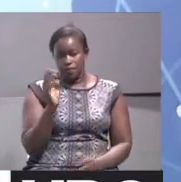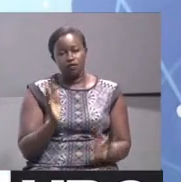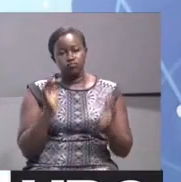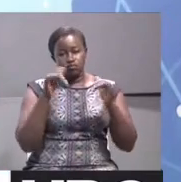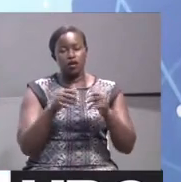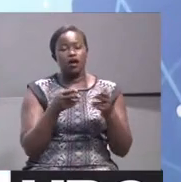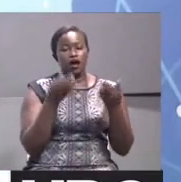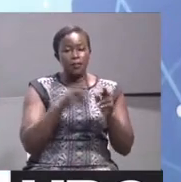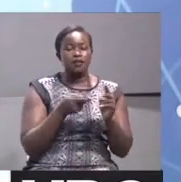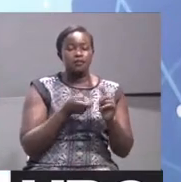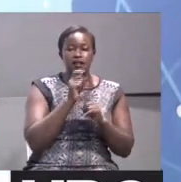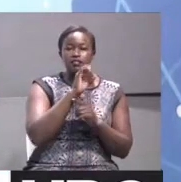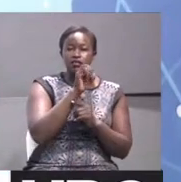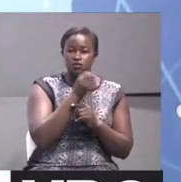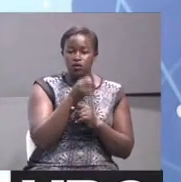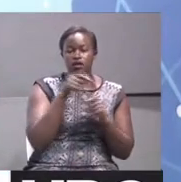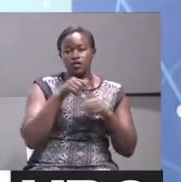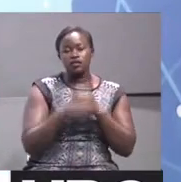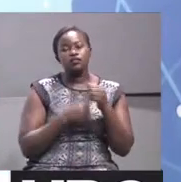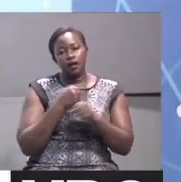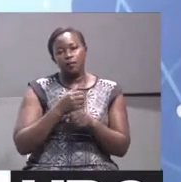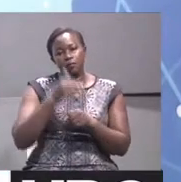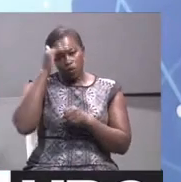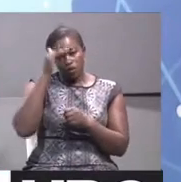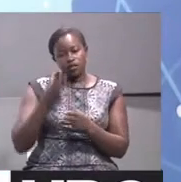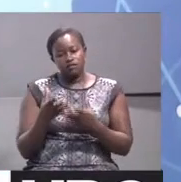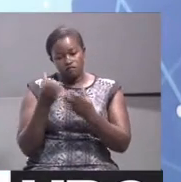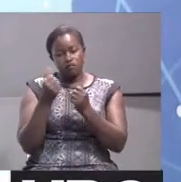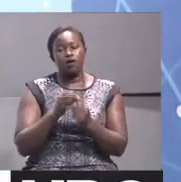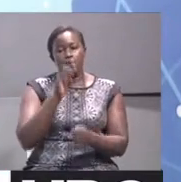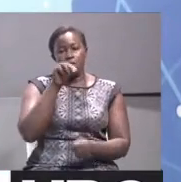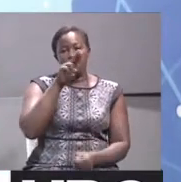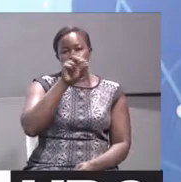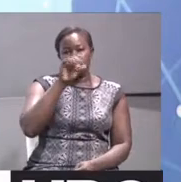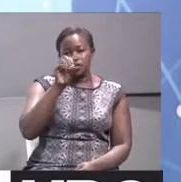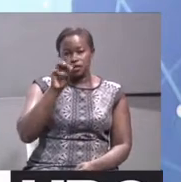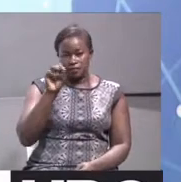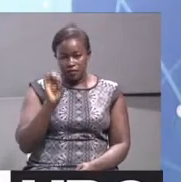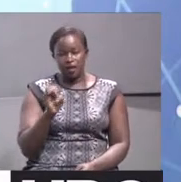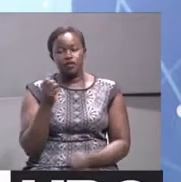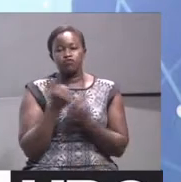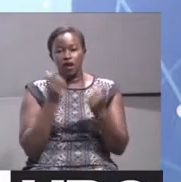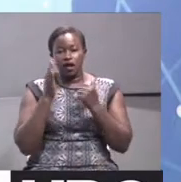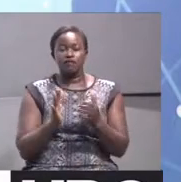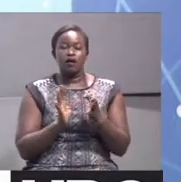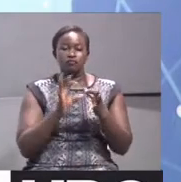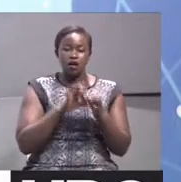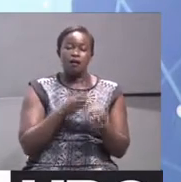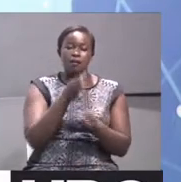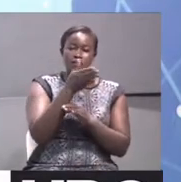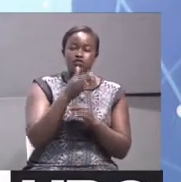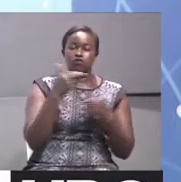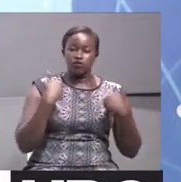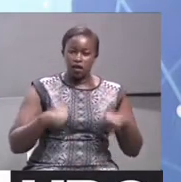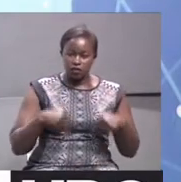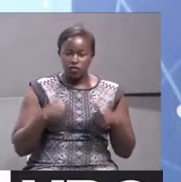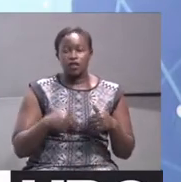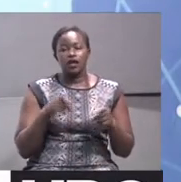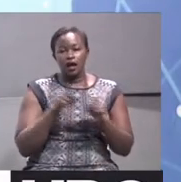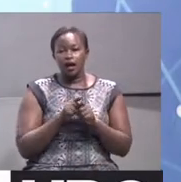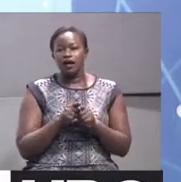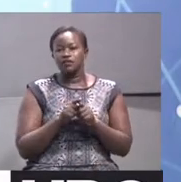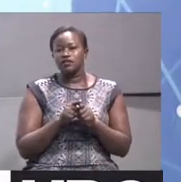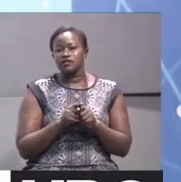in January this year. Police has apprehended Mathias Musime, a driver attached to the Ministry of Health, as the prime